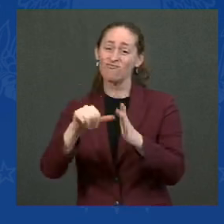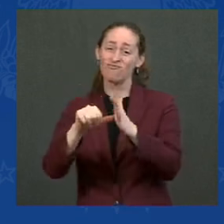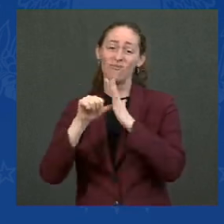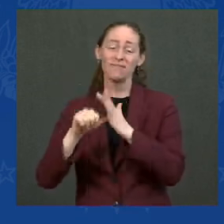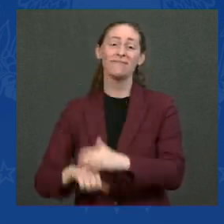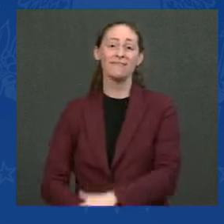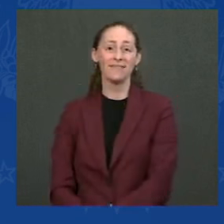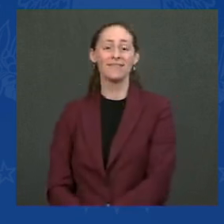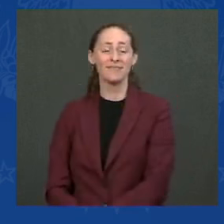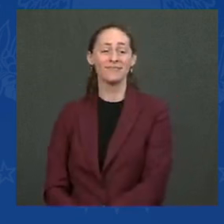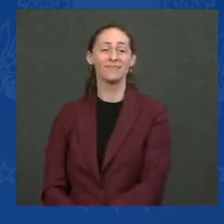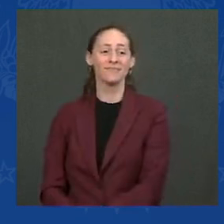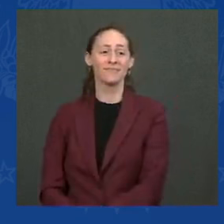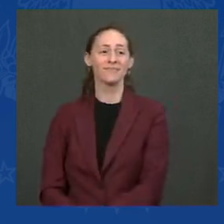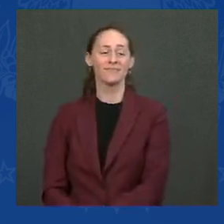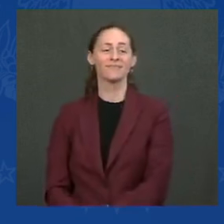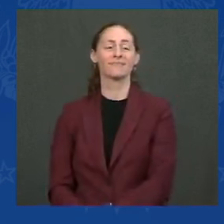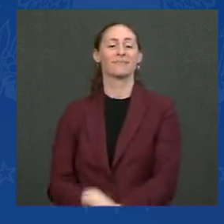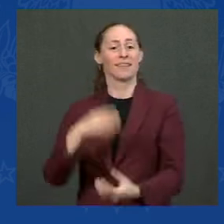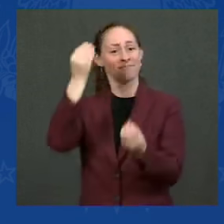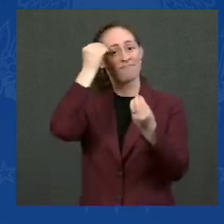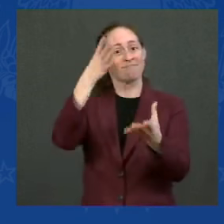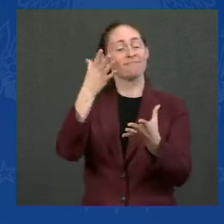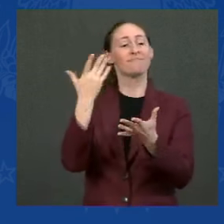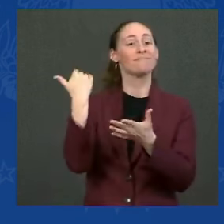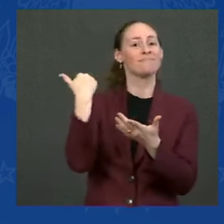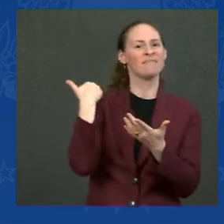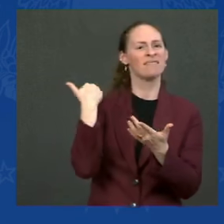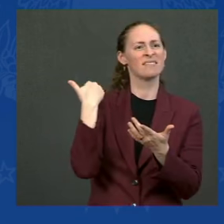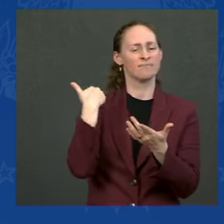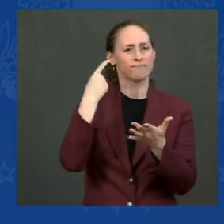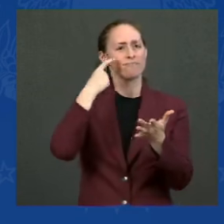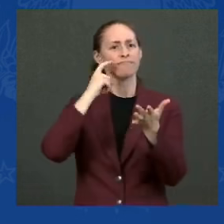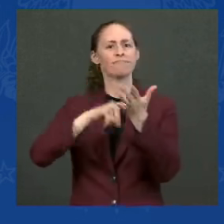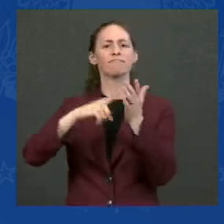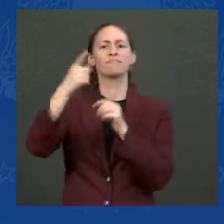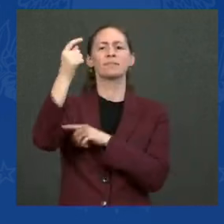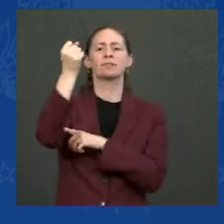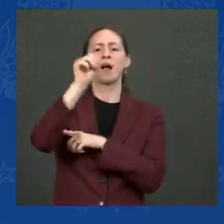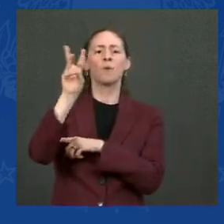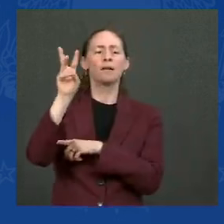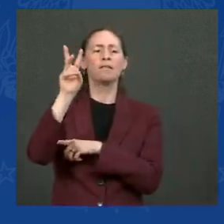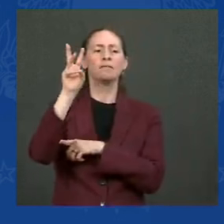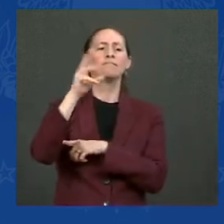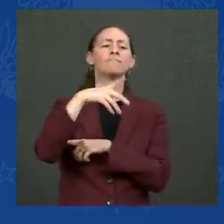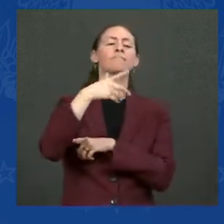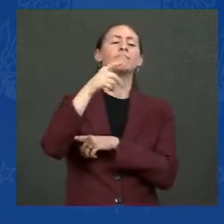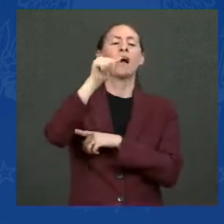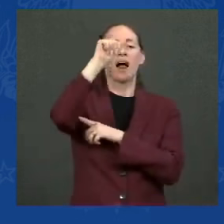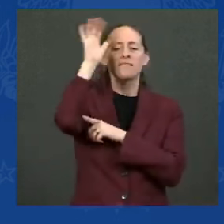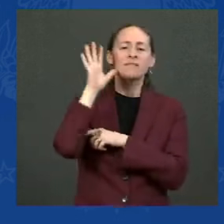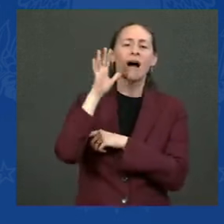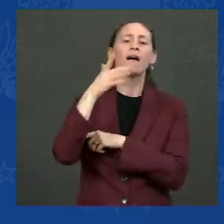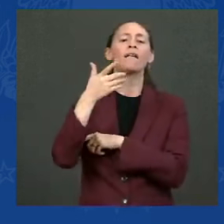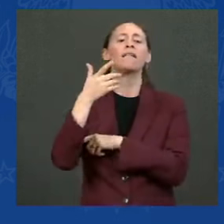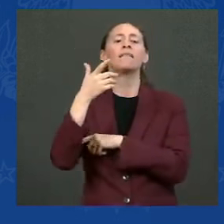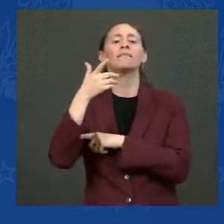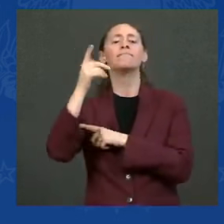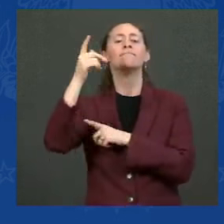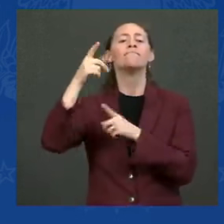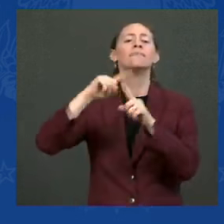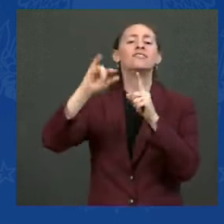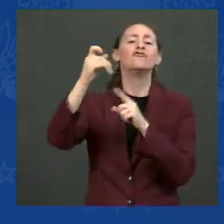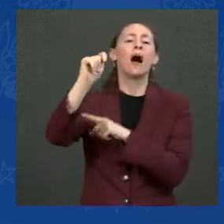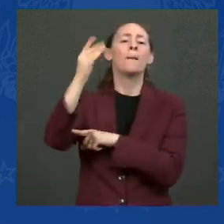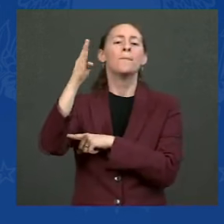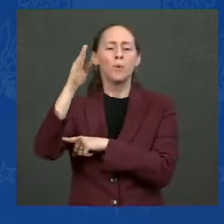And over the past week, we've seen American, Southwest, Alaska, JetBlue Airlines all announced requirements. The leaders of